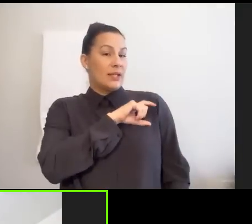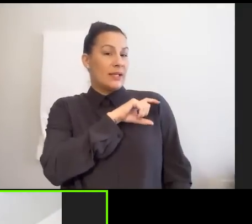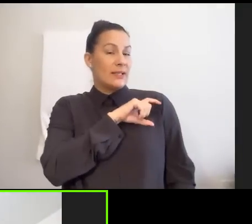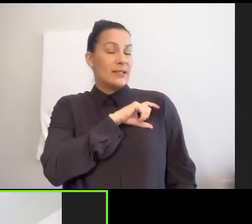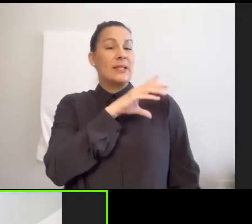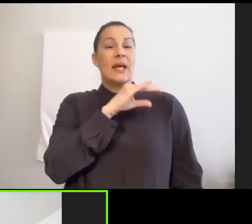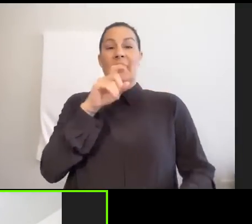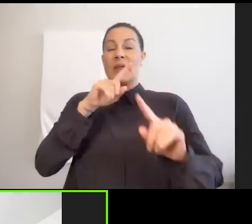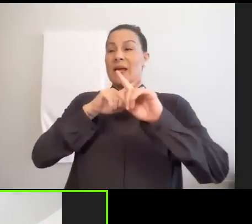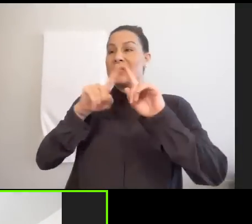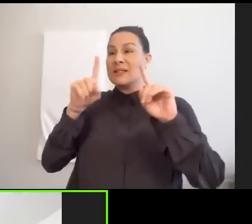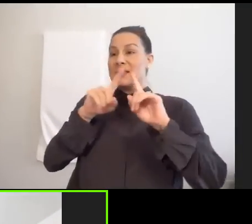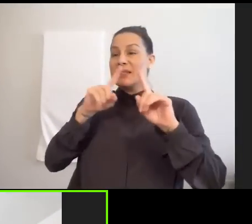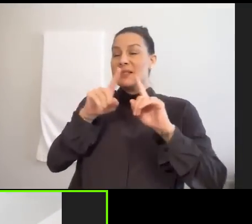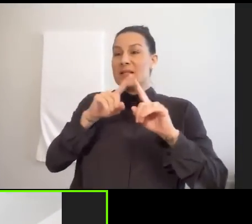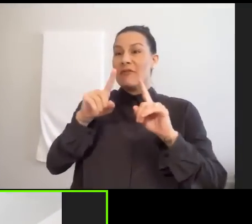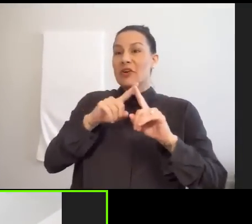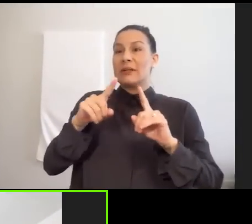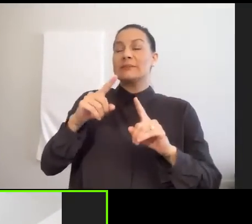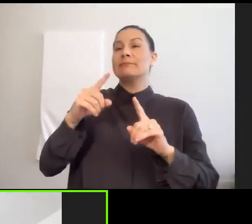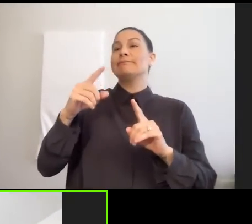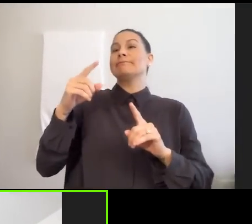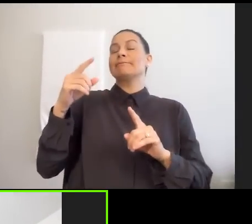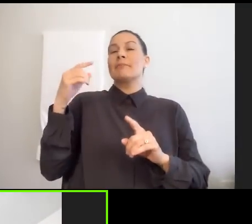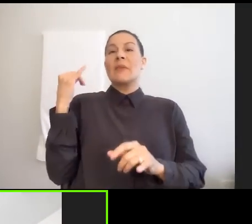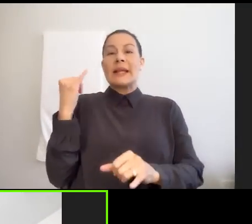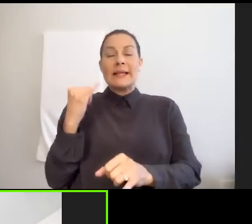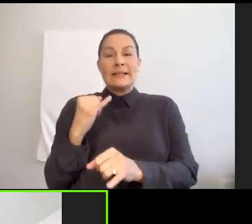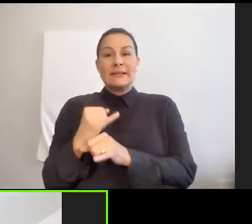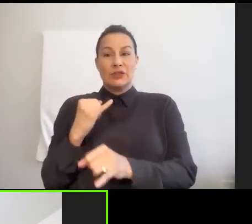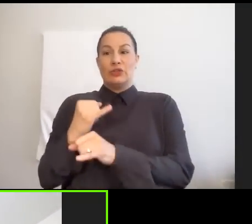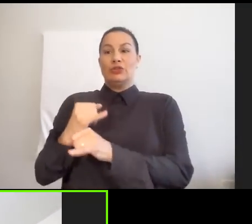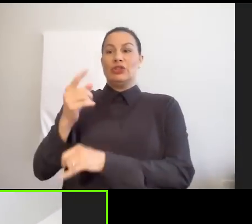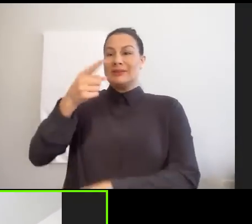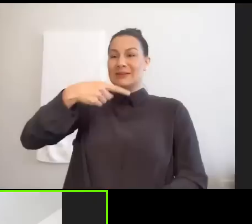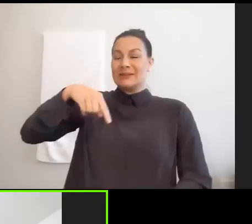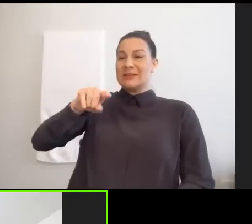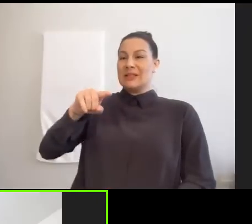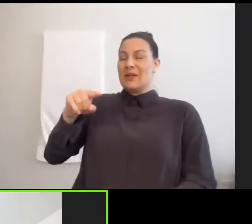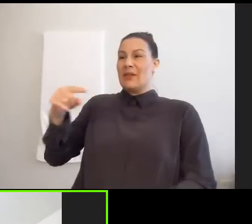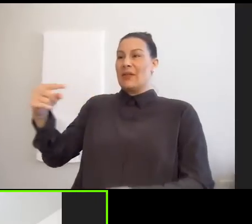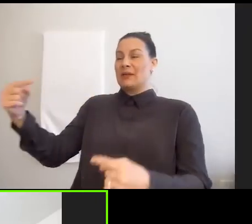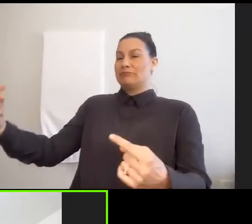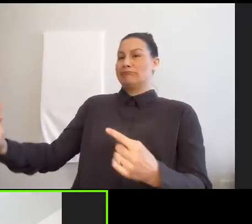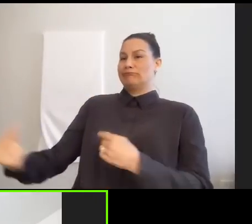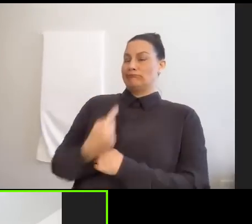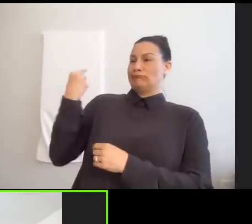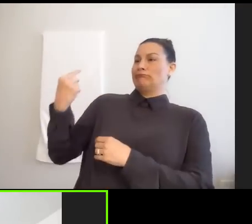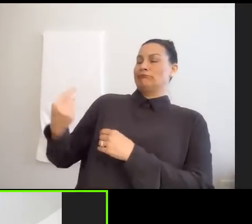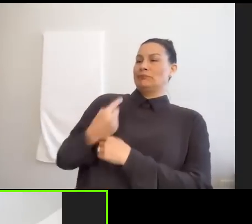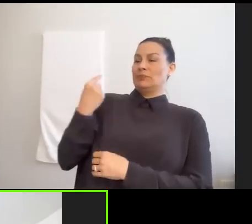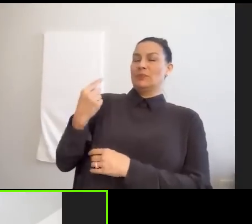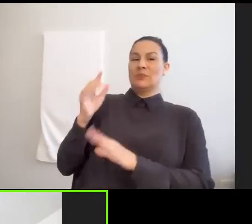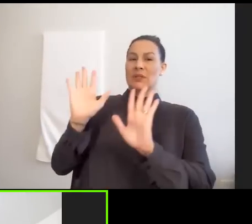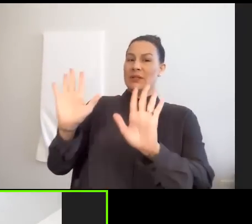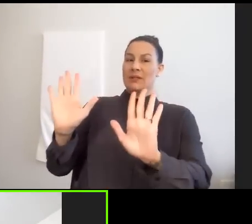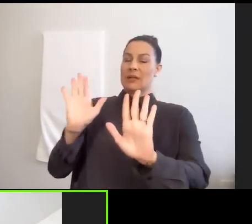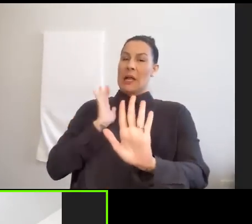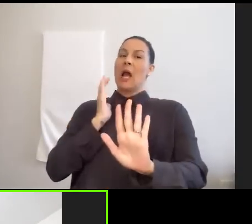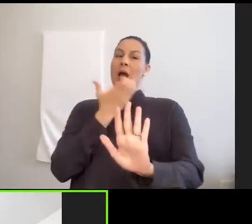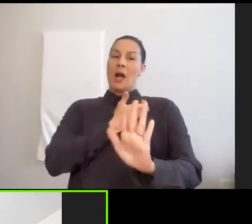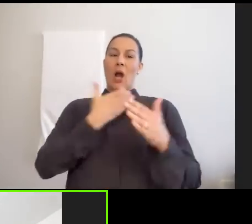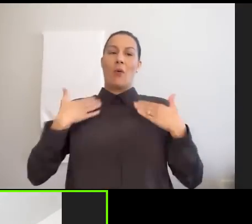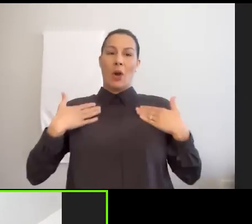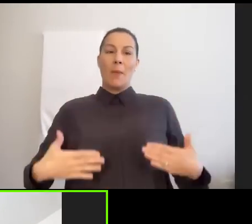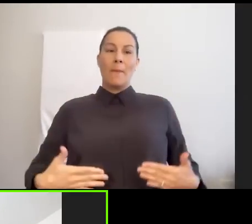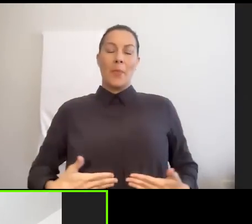in the various ways that our bodies, that our communities gets criminalized. So what we are not looking for